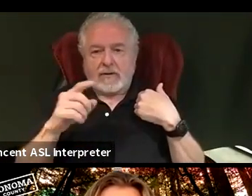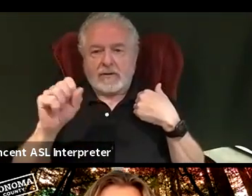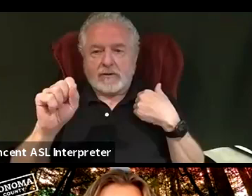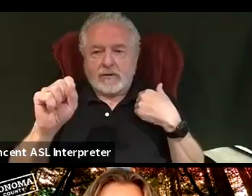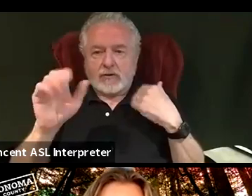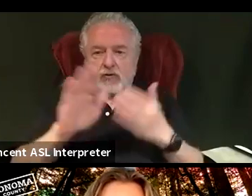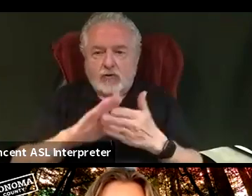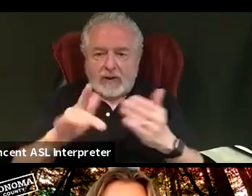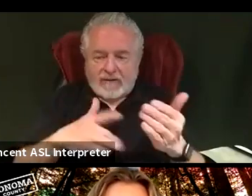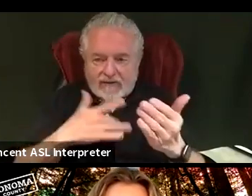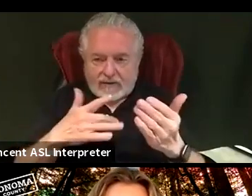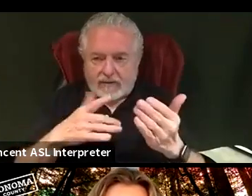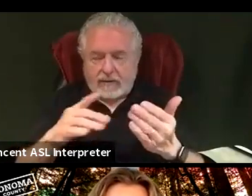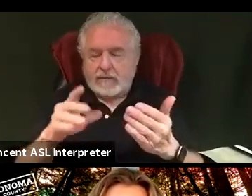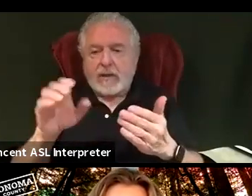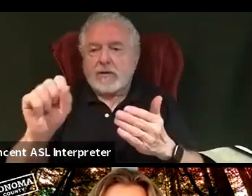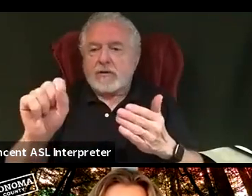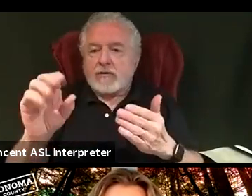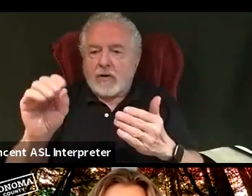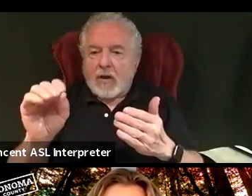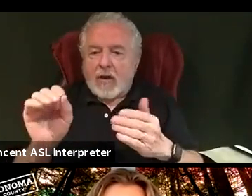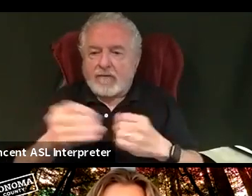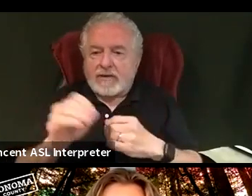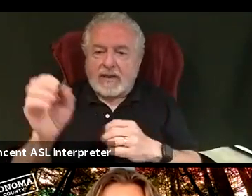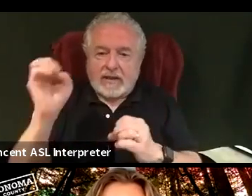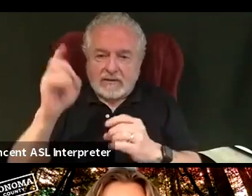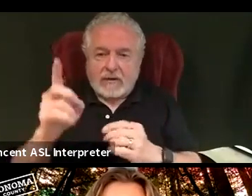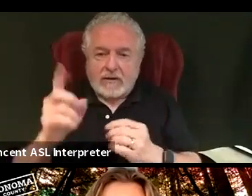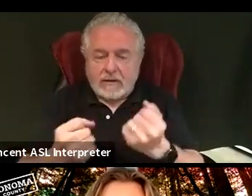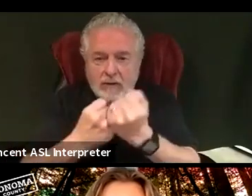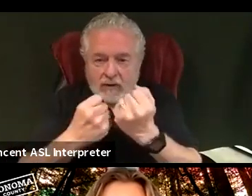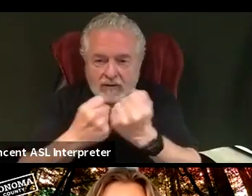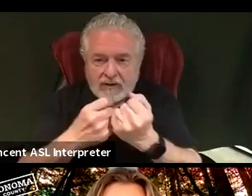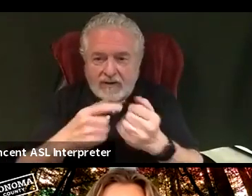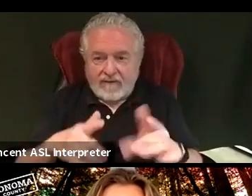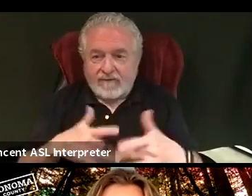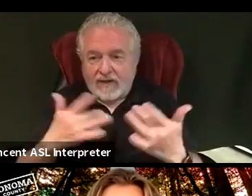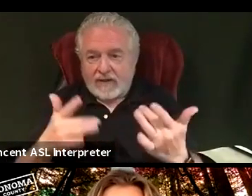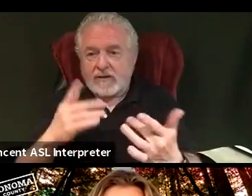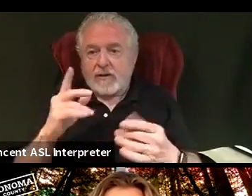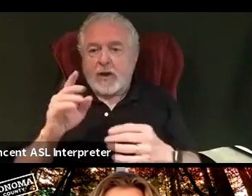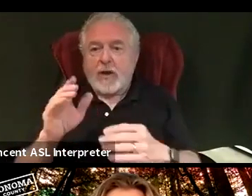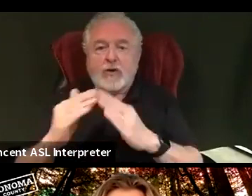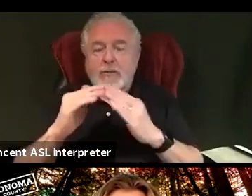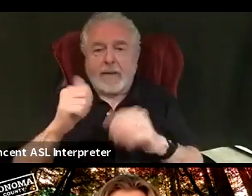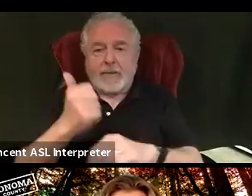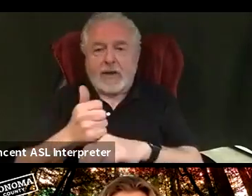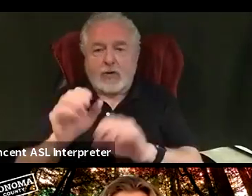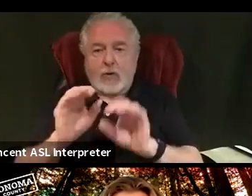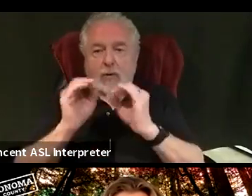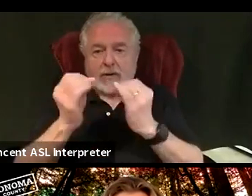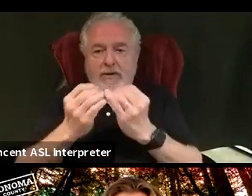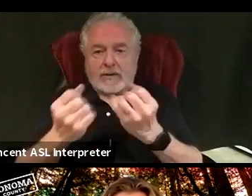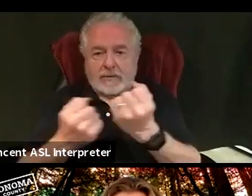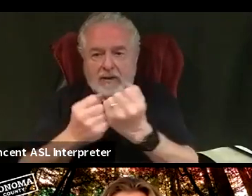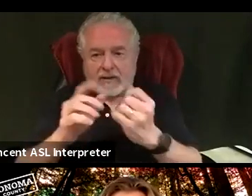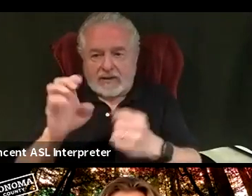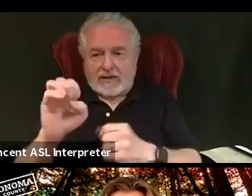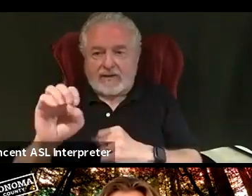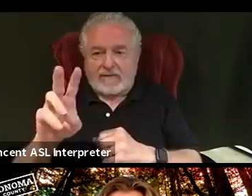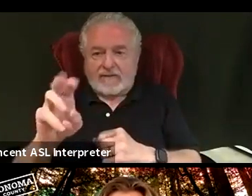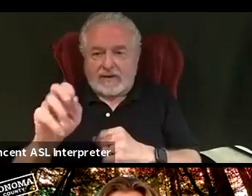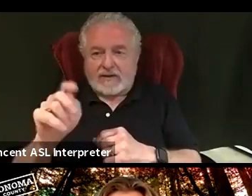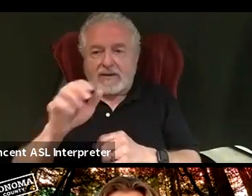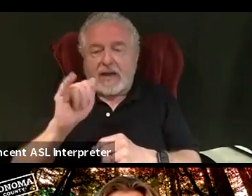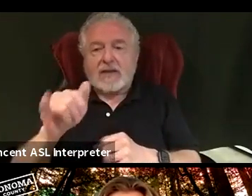events, Sonoma County Office of Education sponsored events, community-based organization sponsored events,